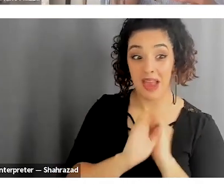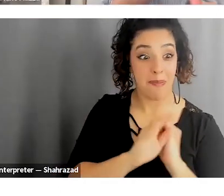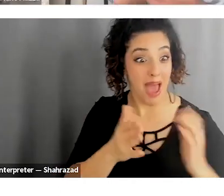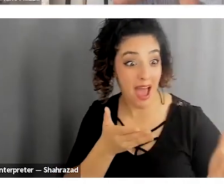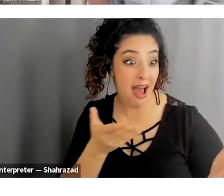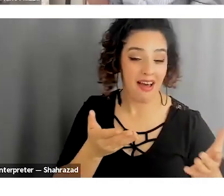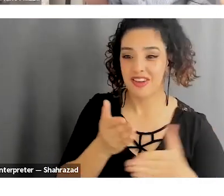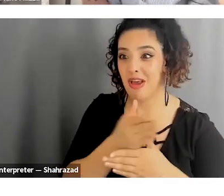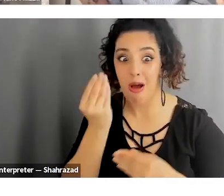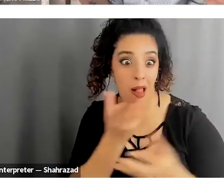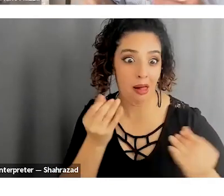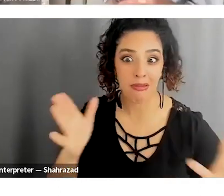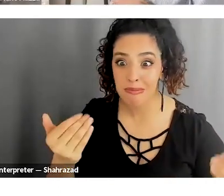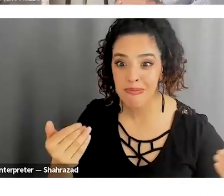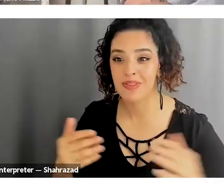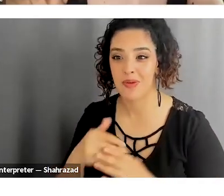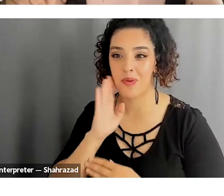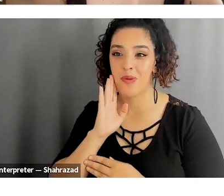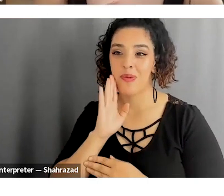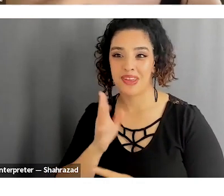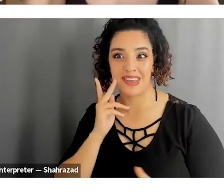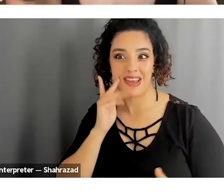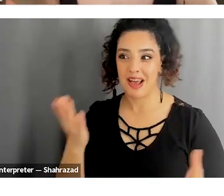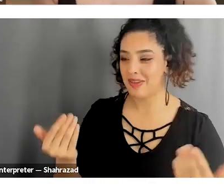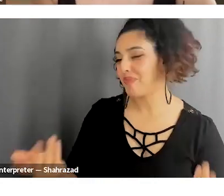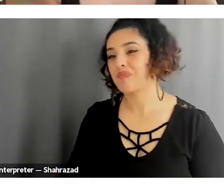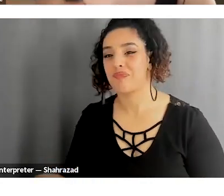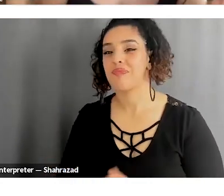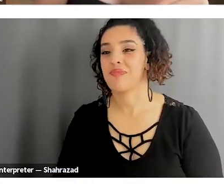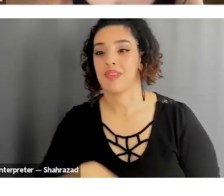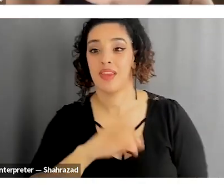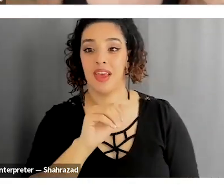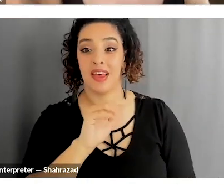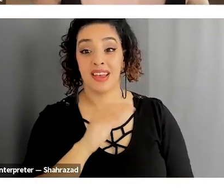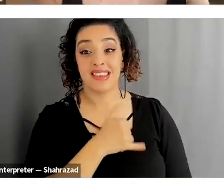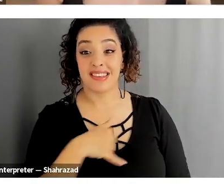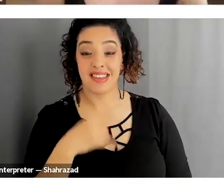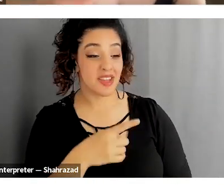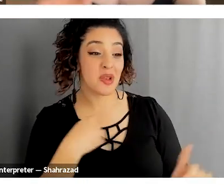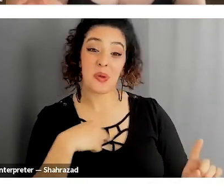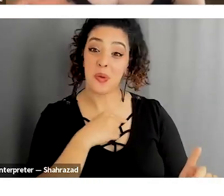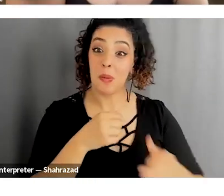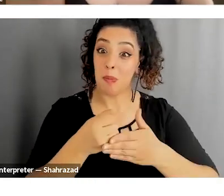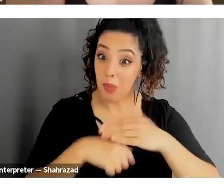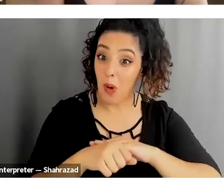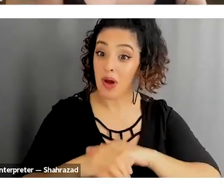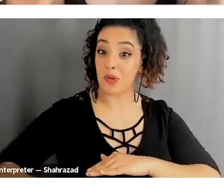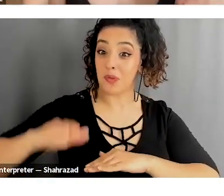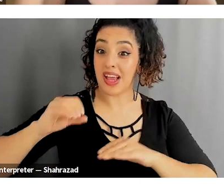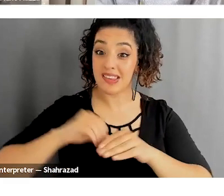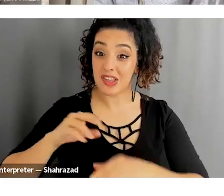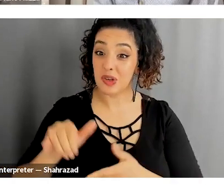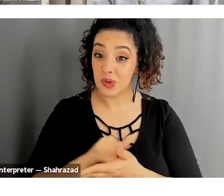gonna see. Yes, both of you are also born and raised in New York, and you have the same energy that's like, let's go, and you will love each other.